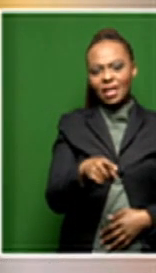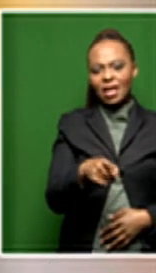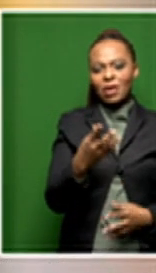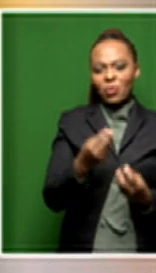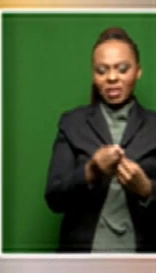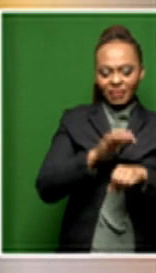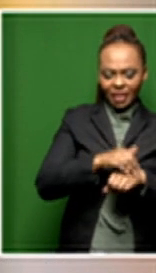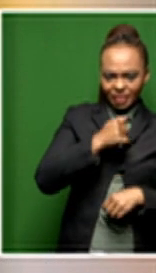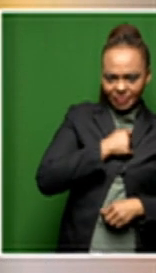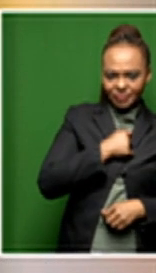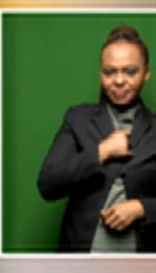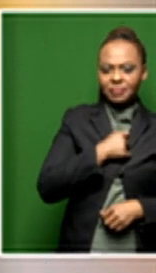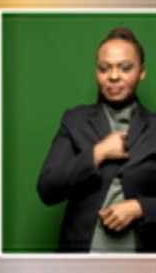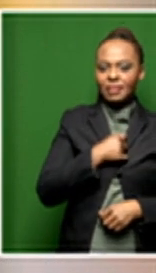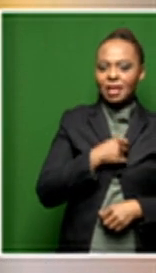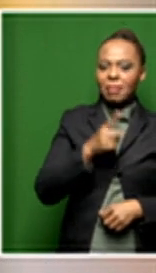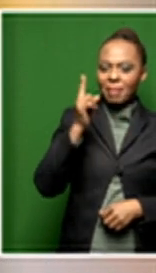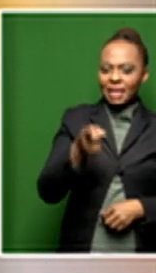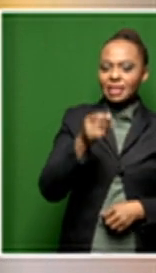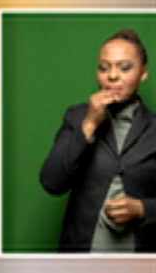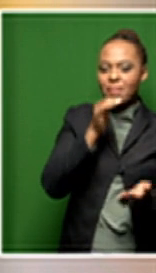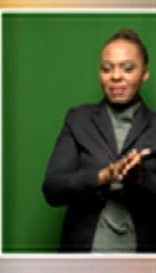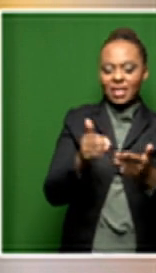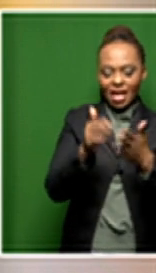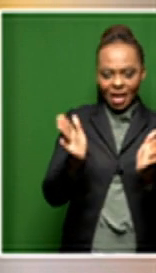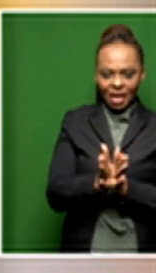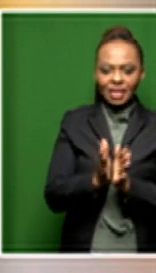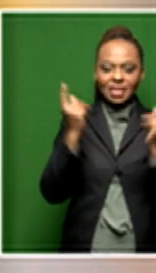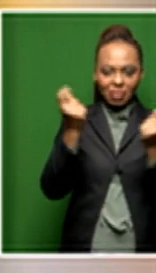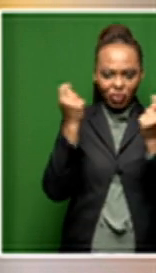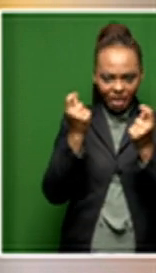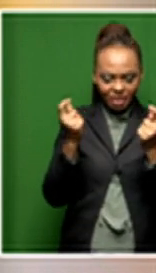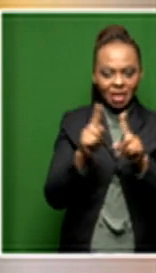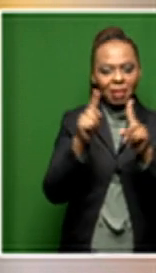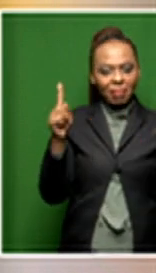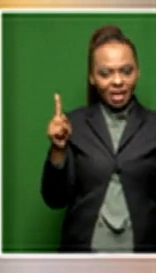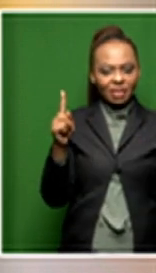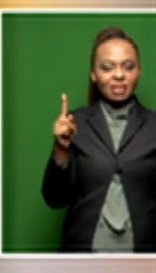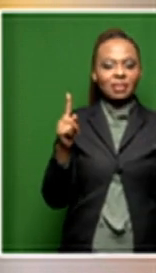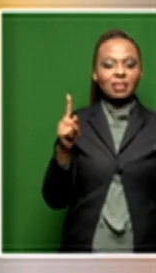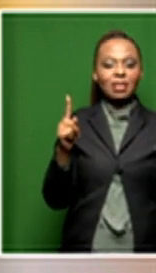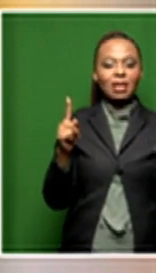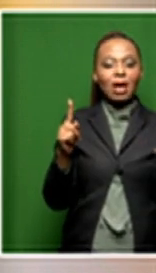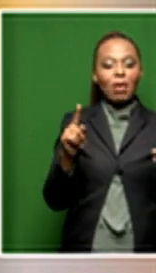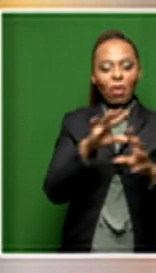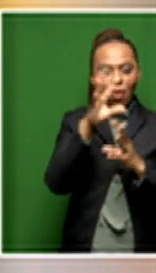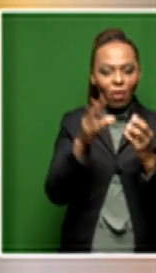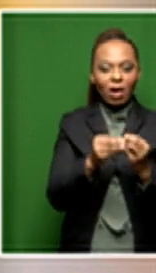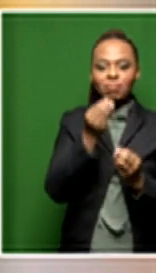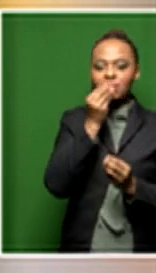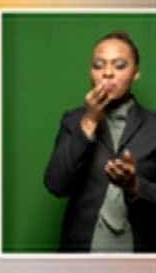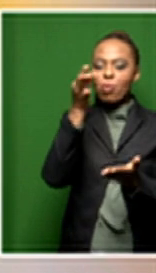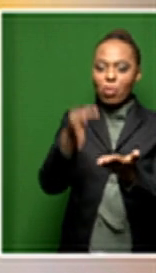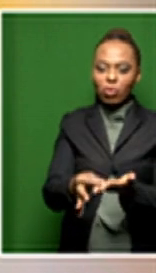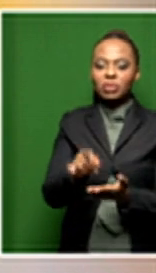and in the beginning it was meant to be a birthday celebration, but at the end of the whole dinner, they ended up